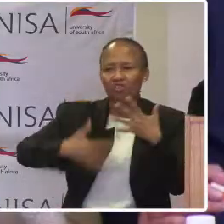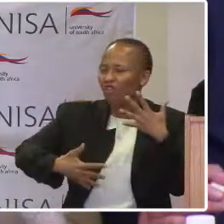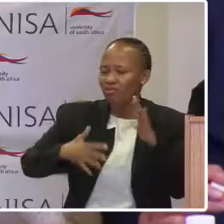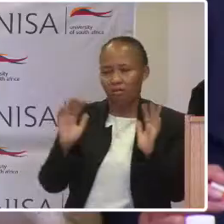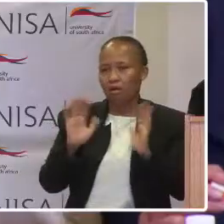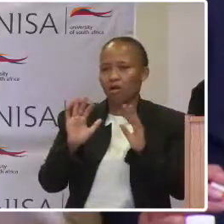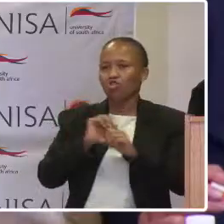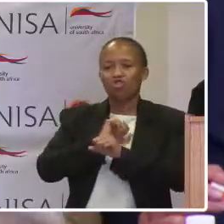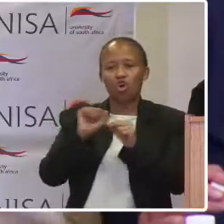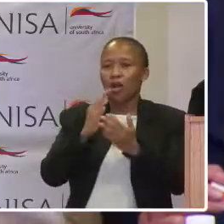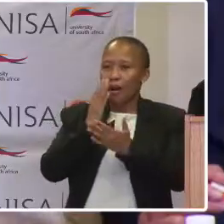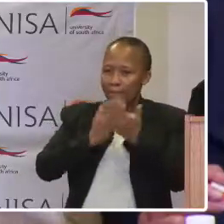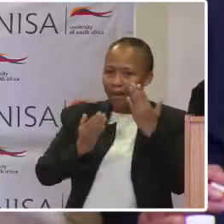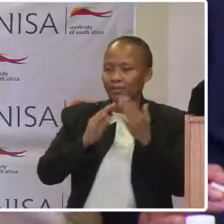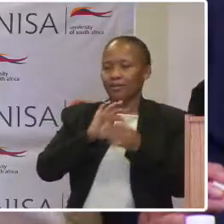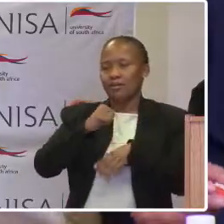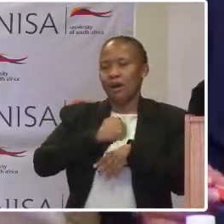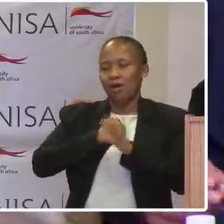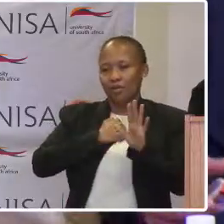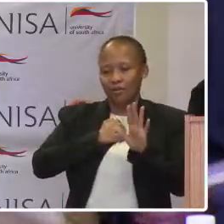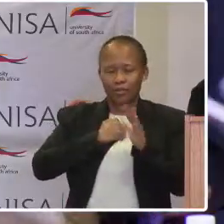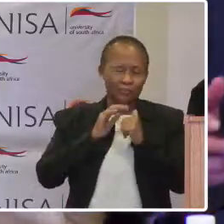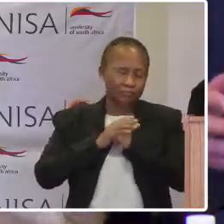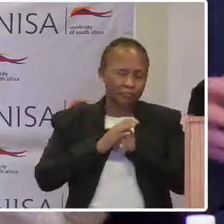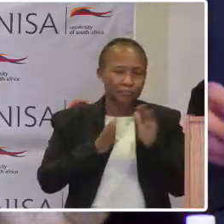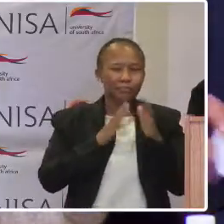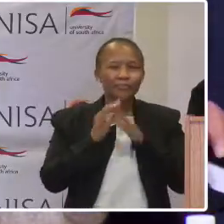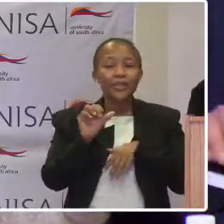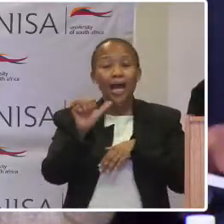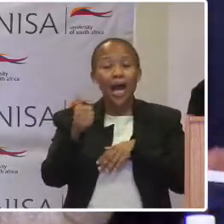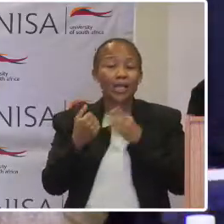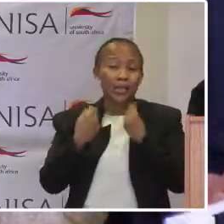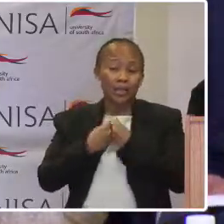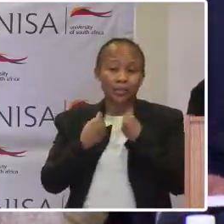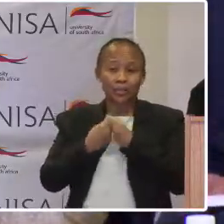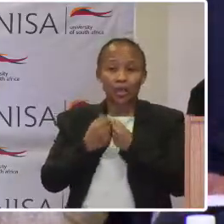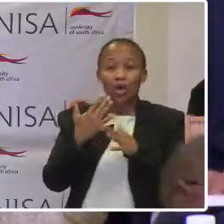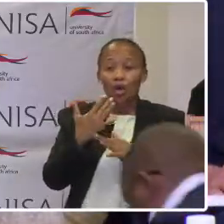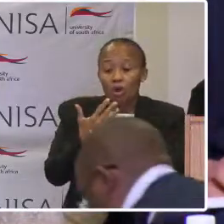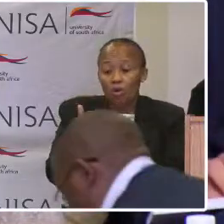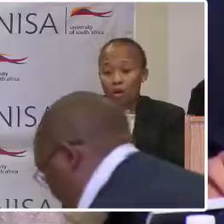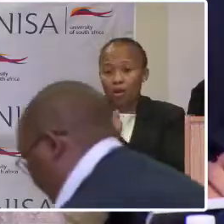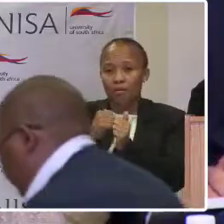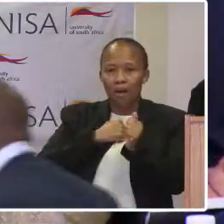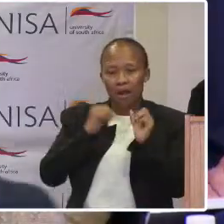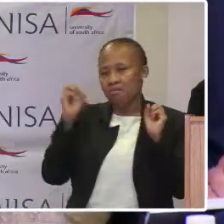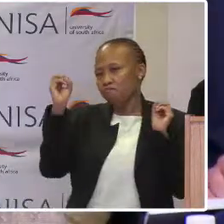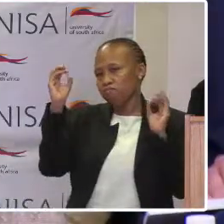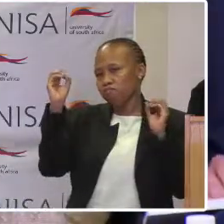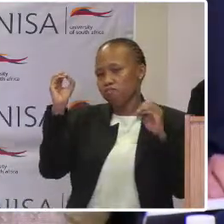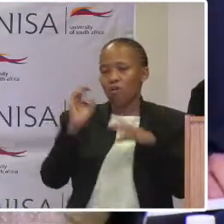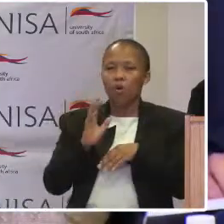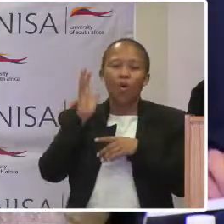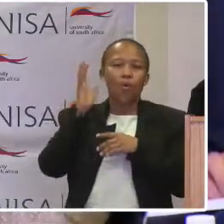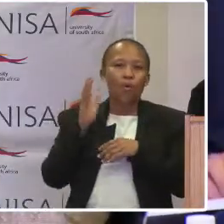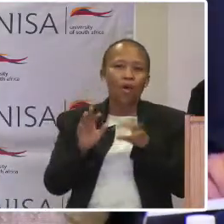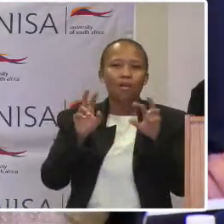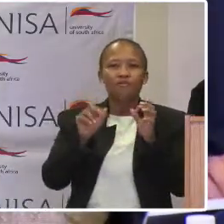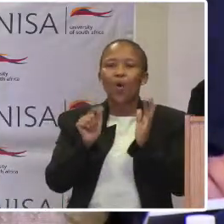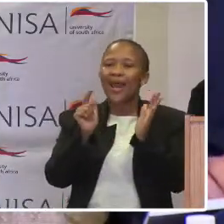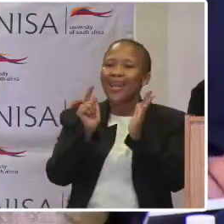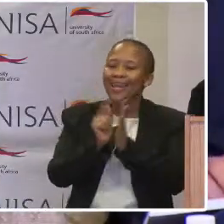the other questions, my colleague here will talk to them from the legal and